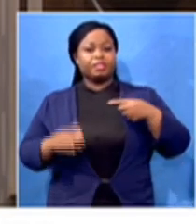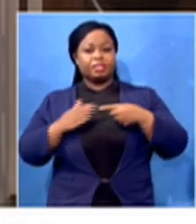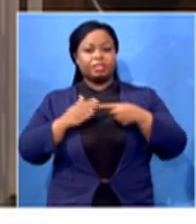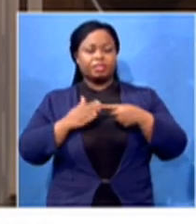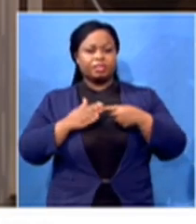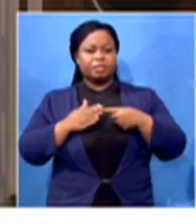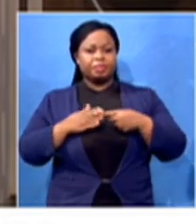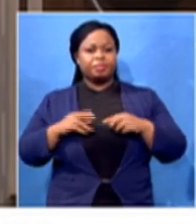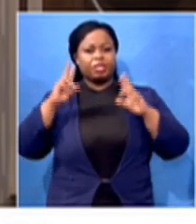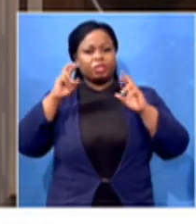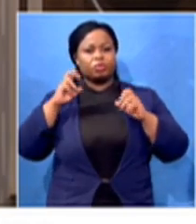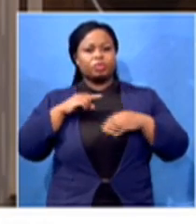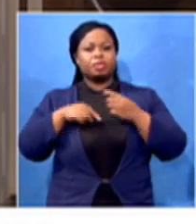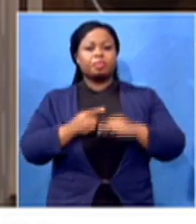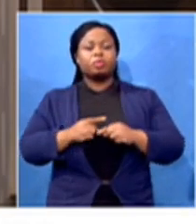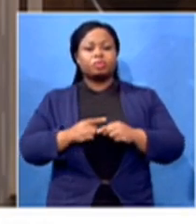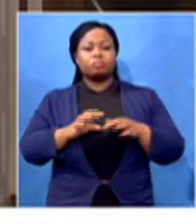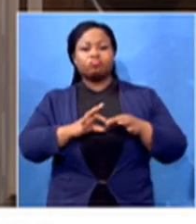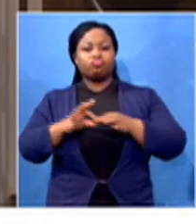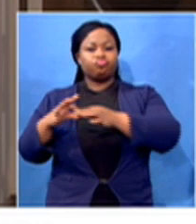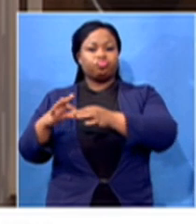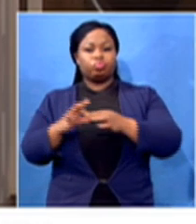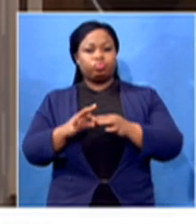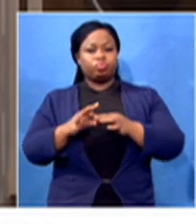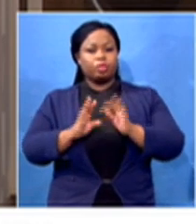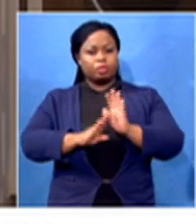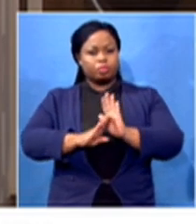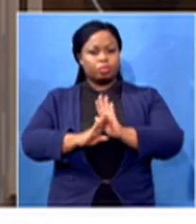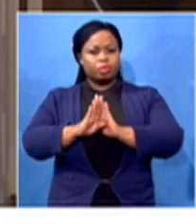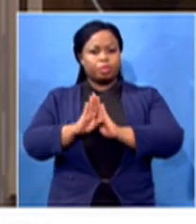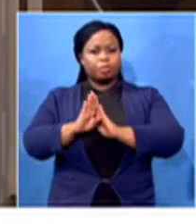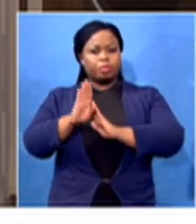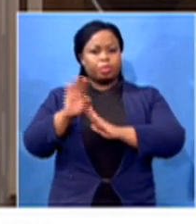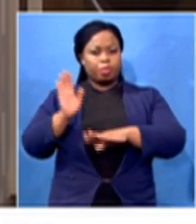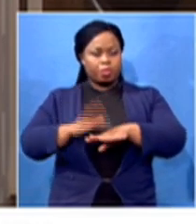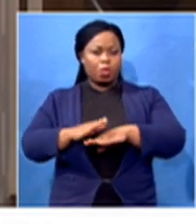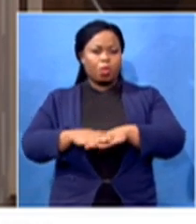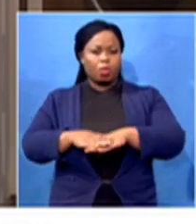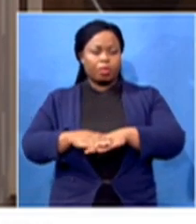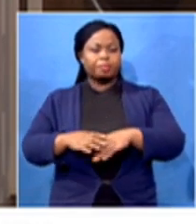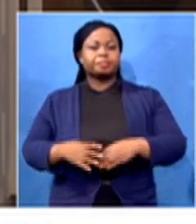with our relationship and improving our relationship.